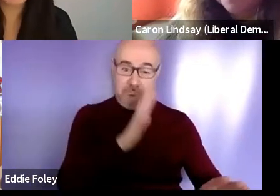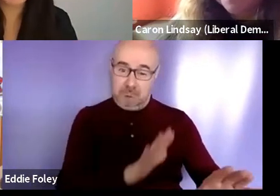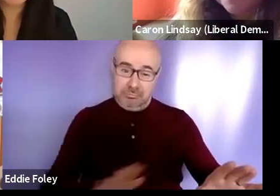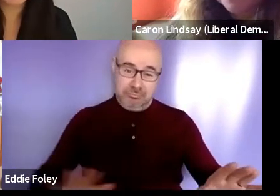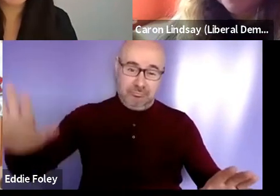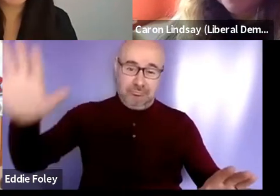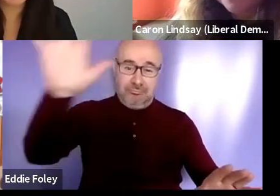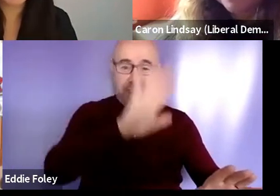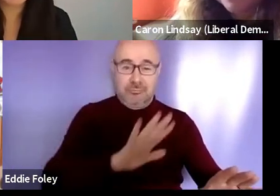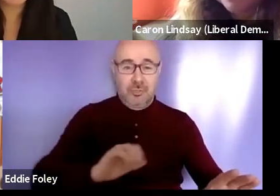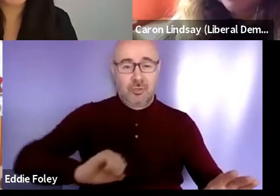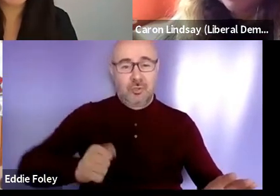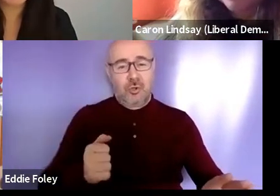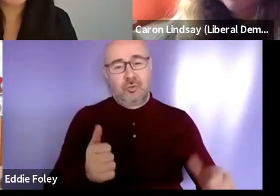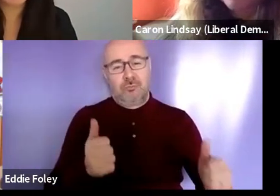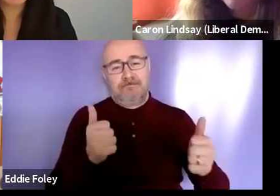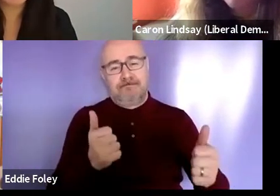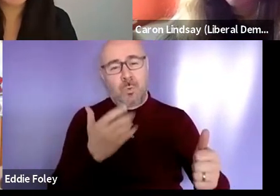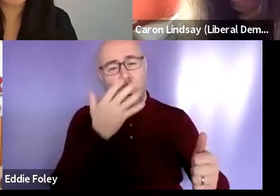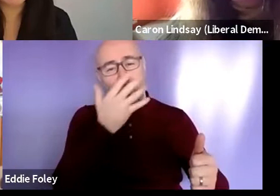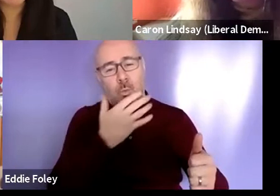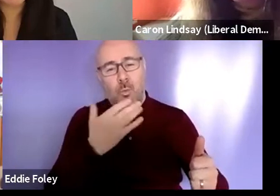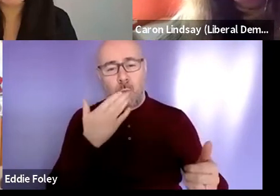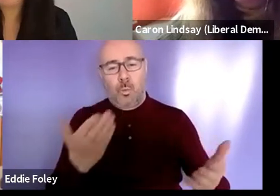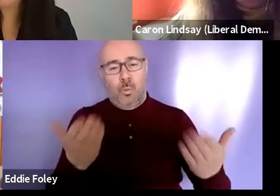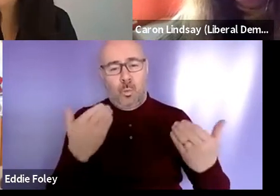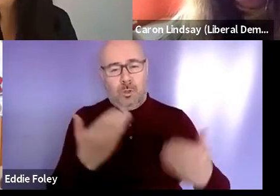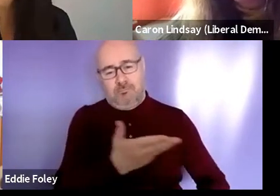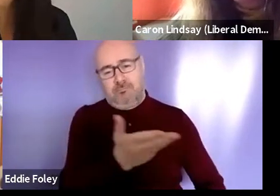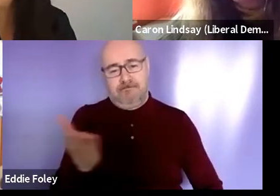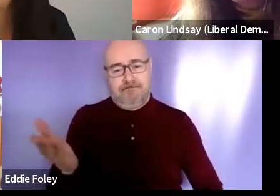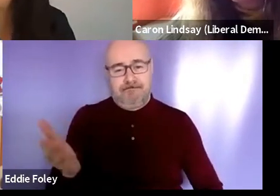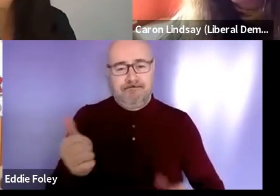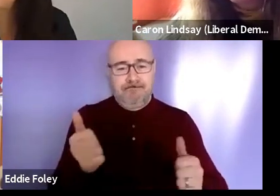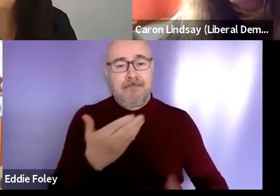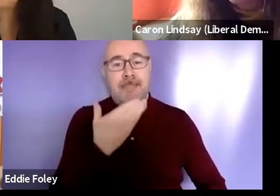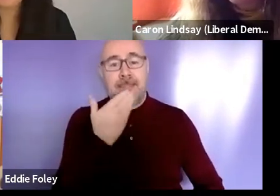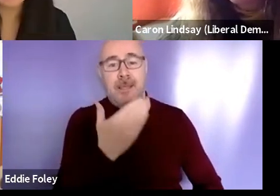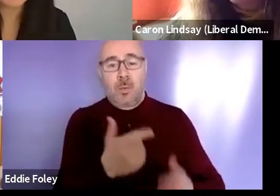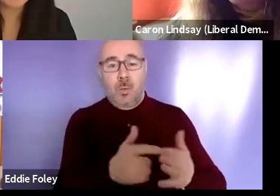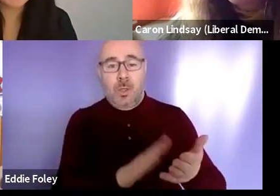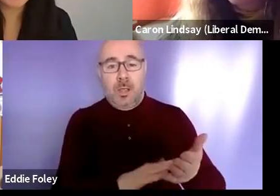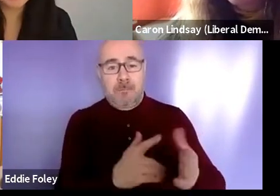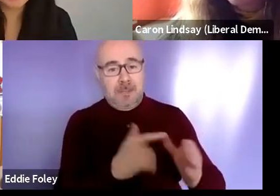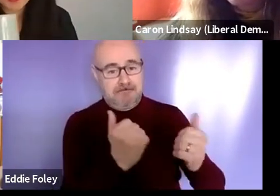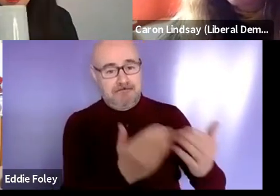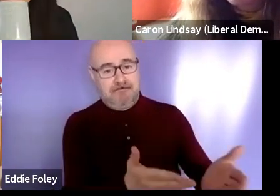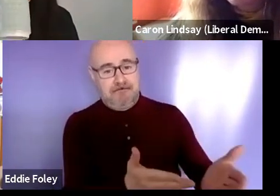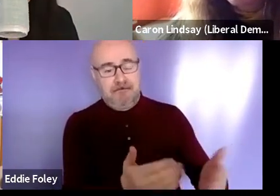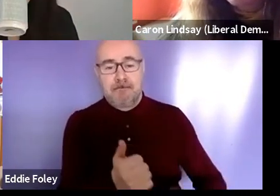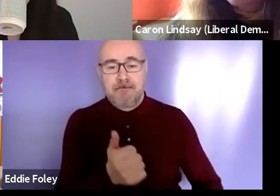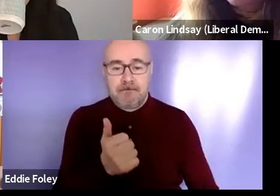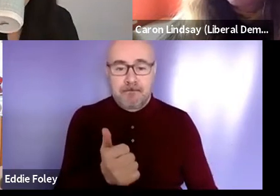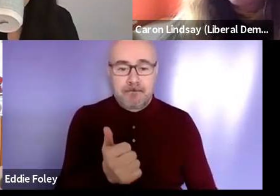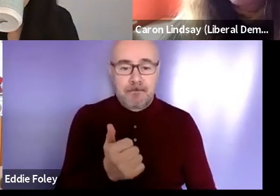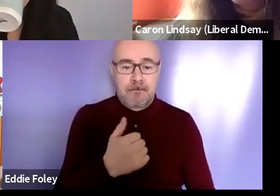to everybody that's taking part. Thank you very much, Emma. Take it away. Yes, I've noticed in the chat I'm seeing